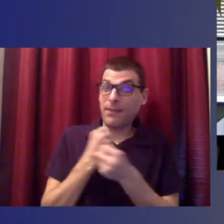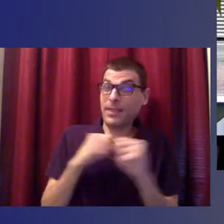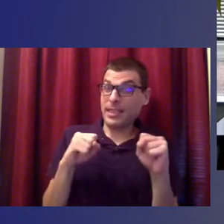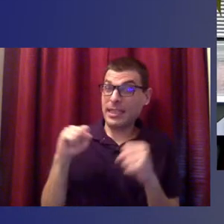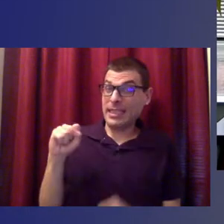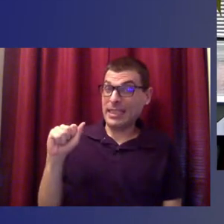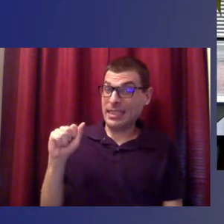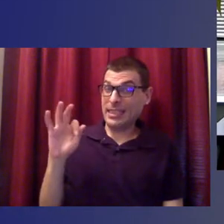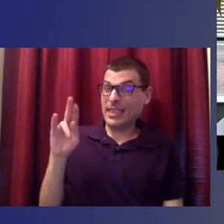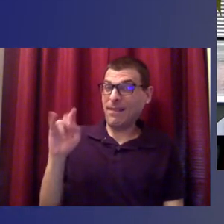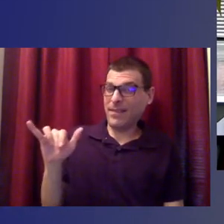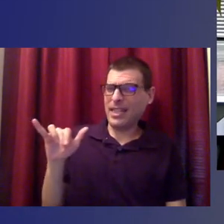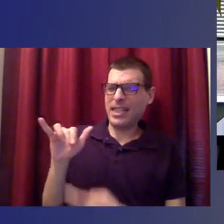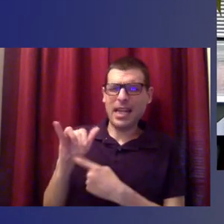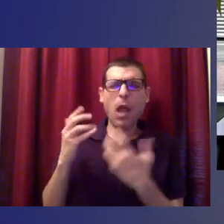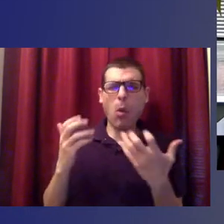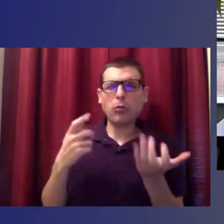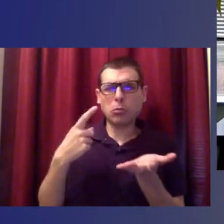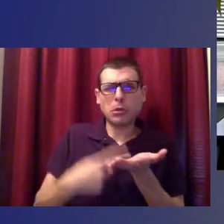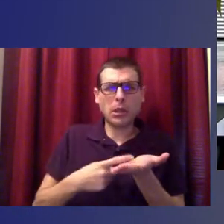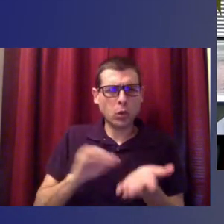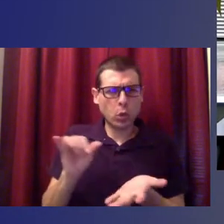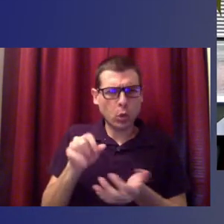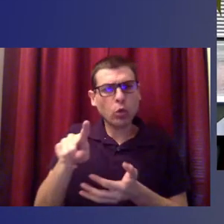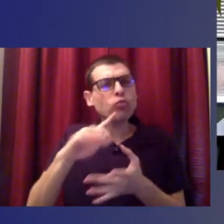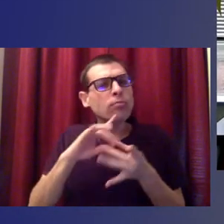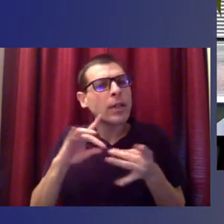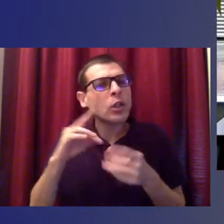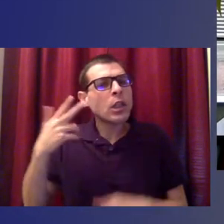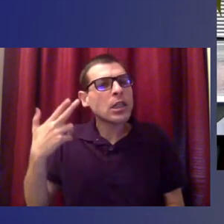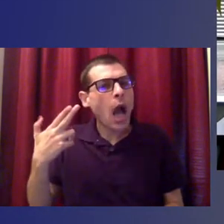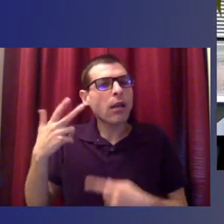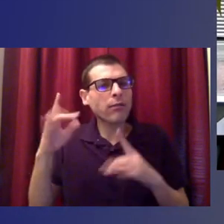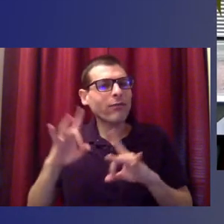violence specifically. And we did get a question from